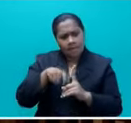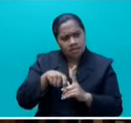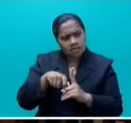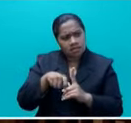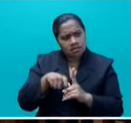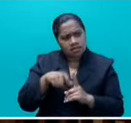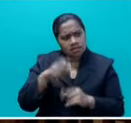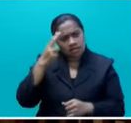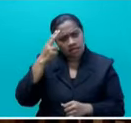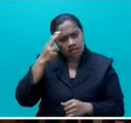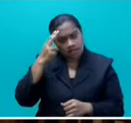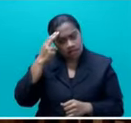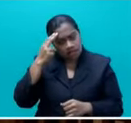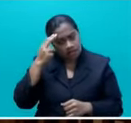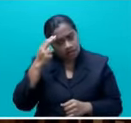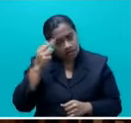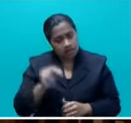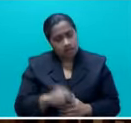or